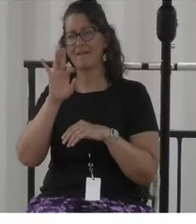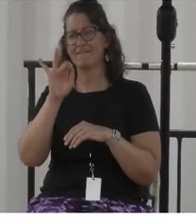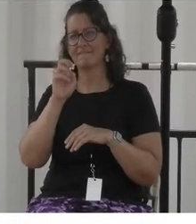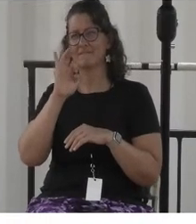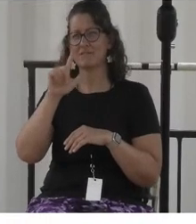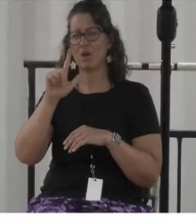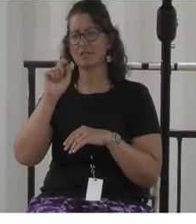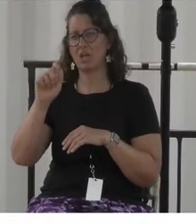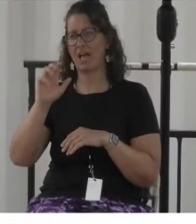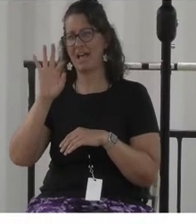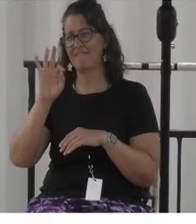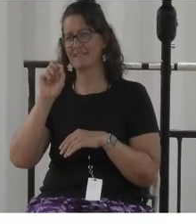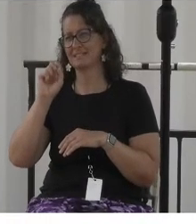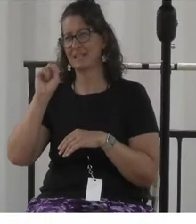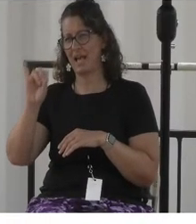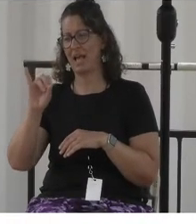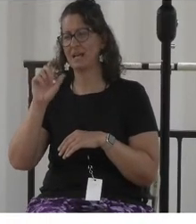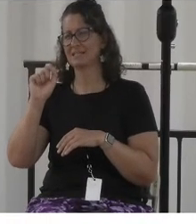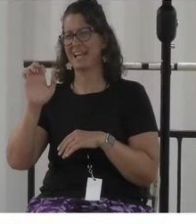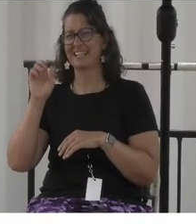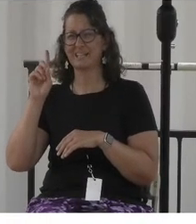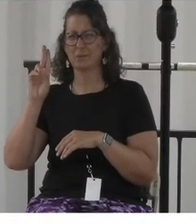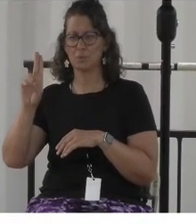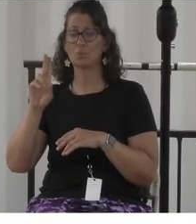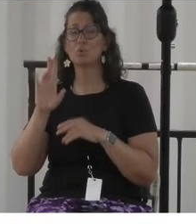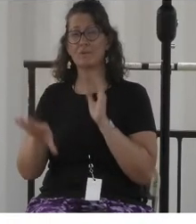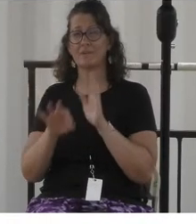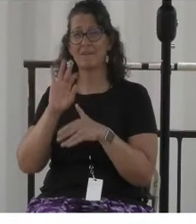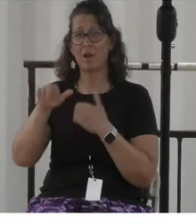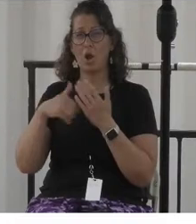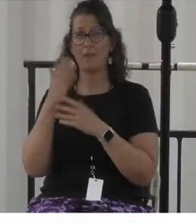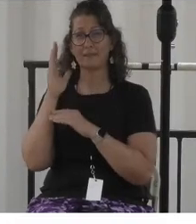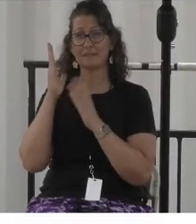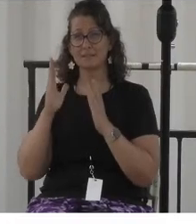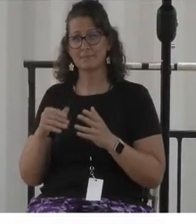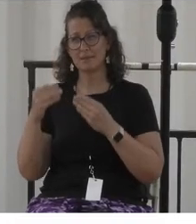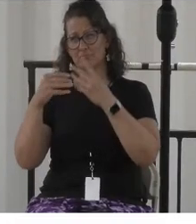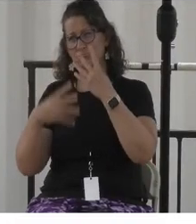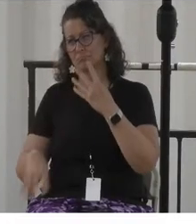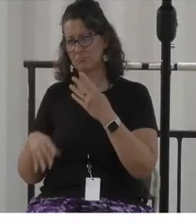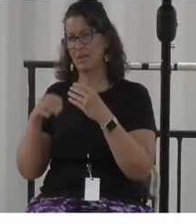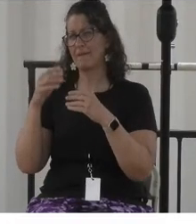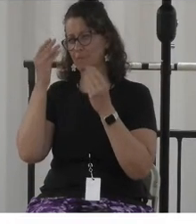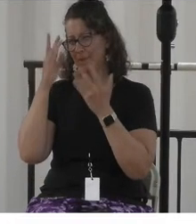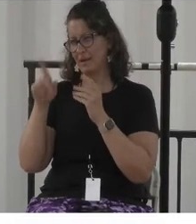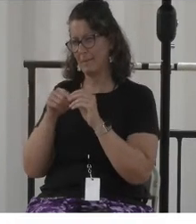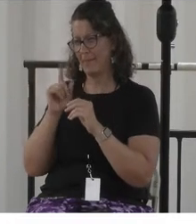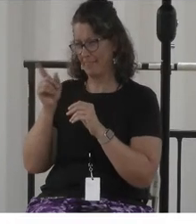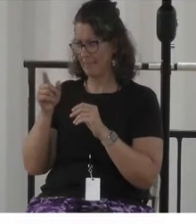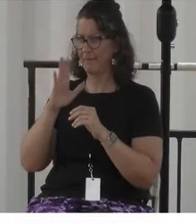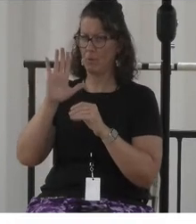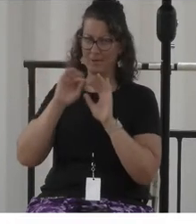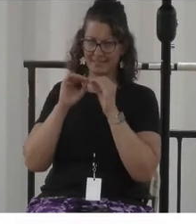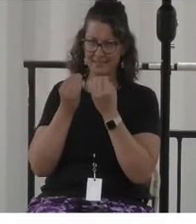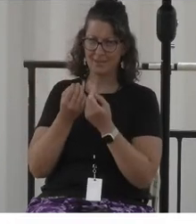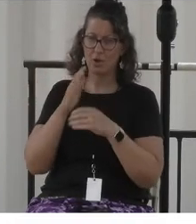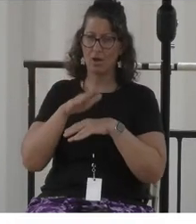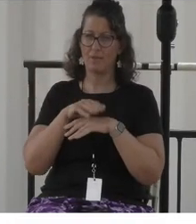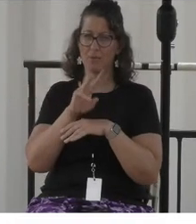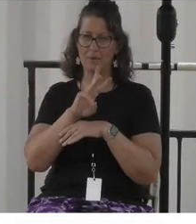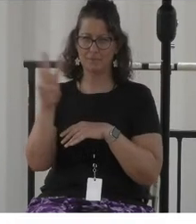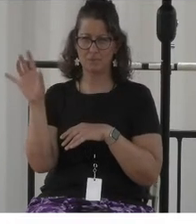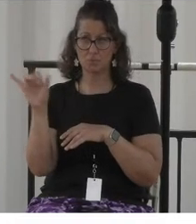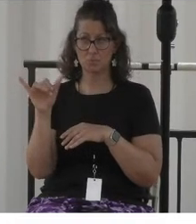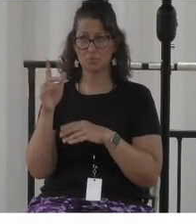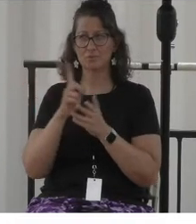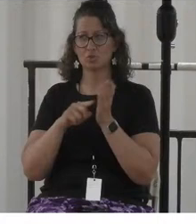festival.si.edu. And you can also find all of our speaker bios and more information on all of them and their organizations on our website as well, so